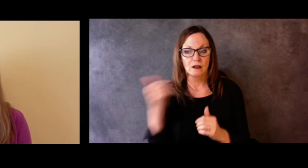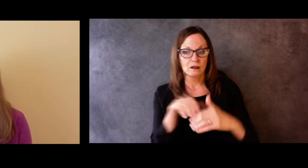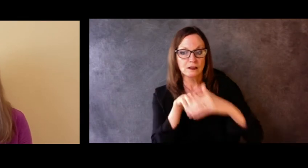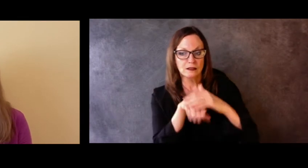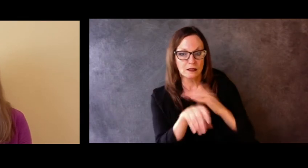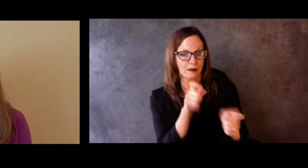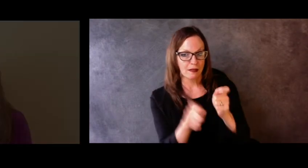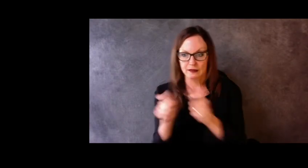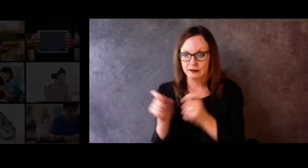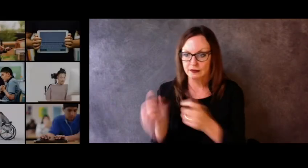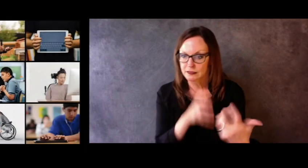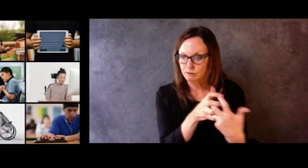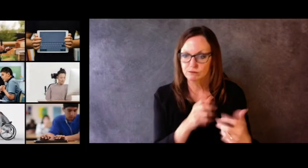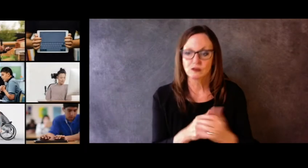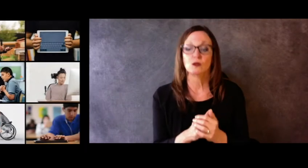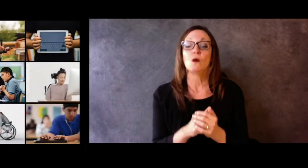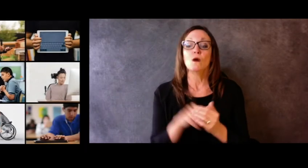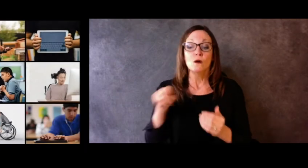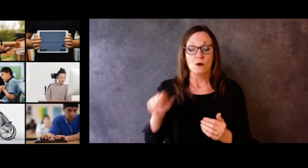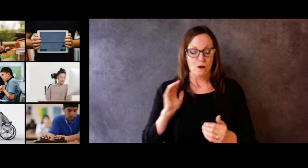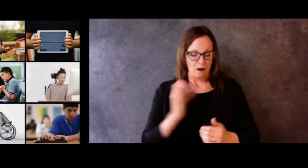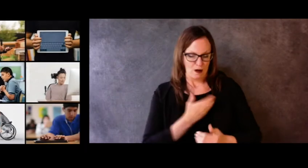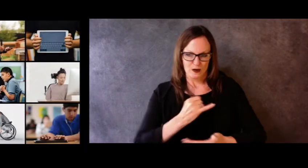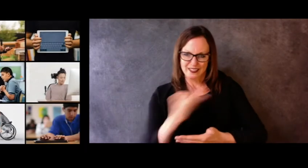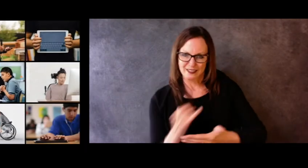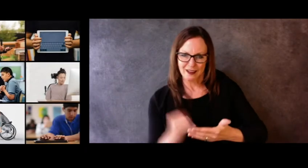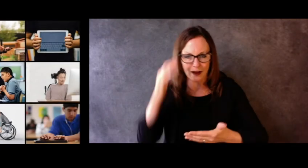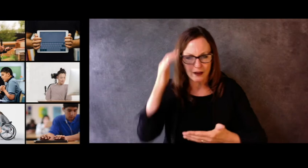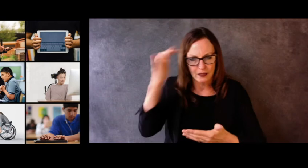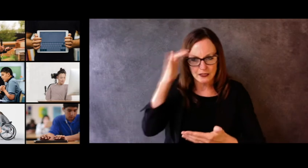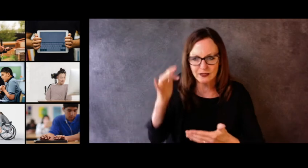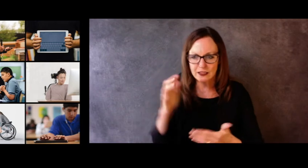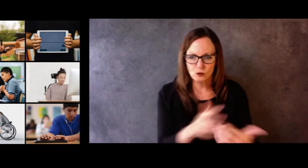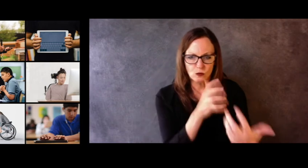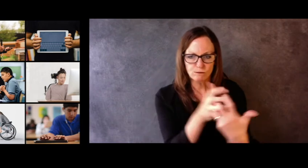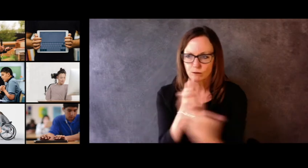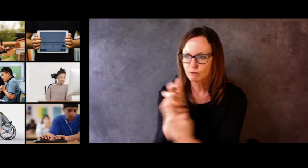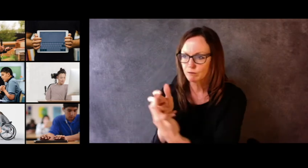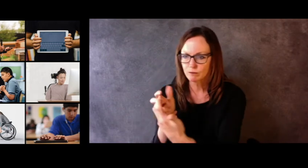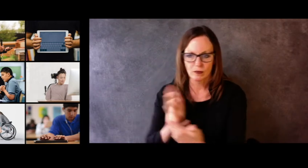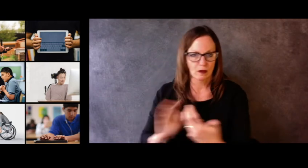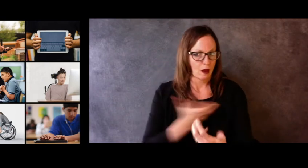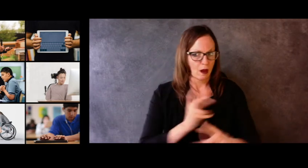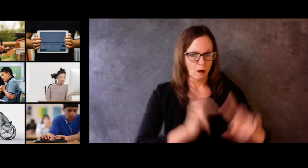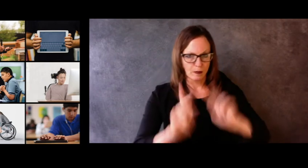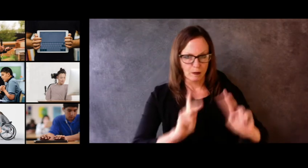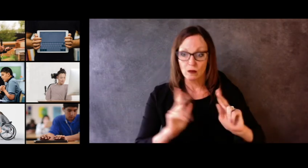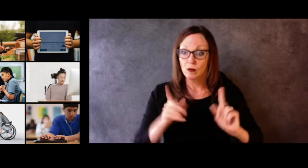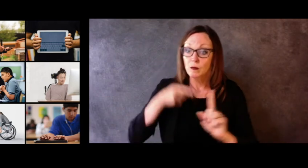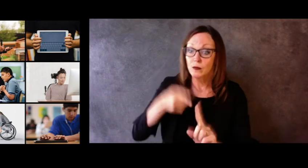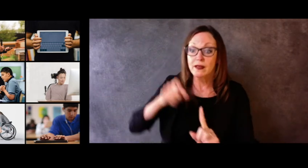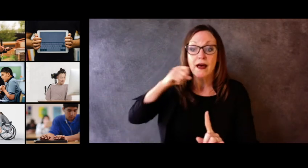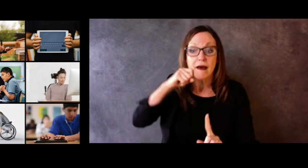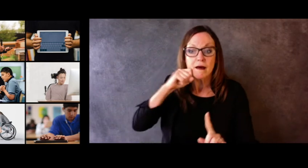design philosophy. Apple believes that the most powerful technology is designed for everyone. And we build our products with accessibility in